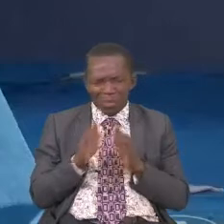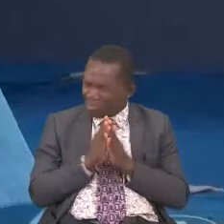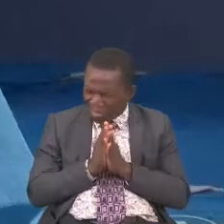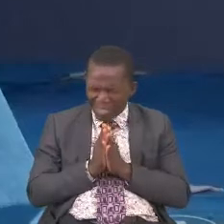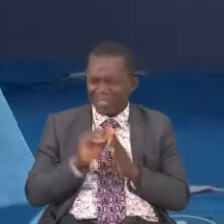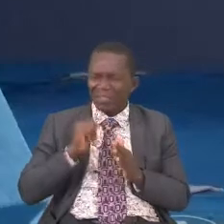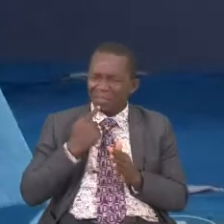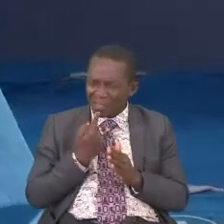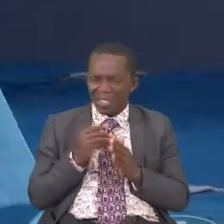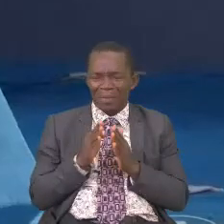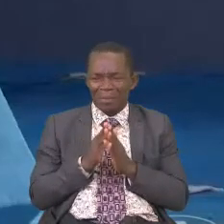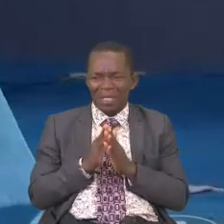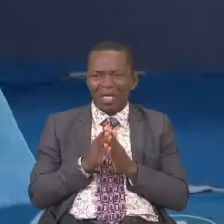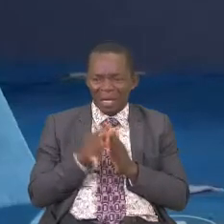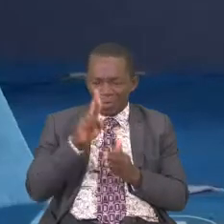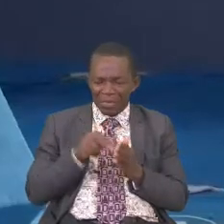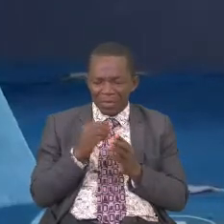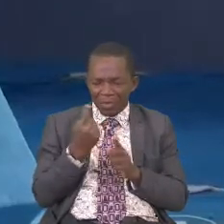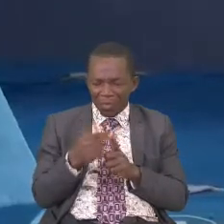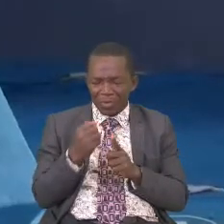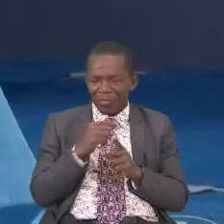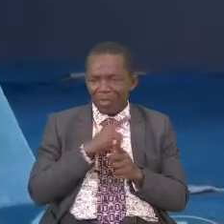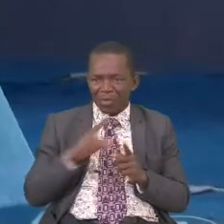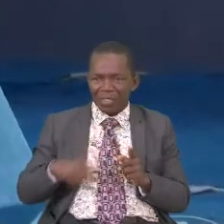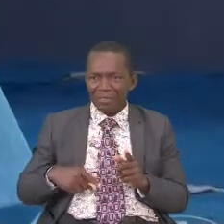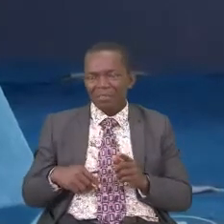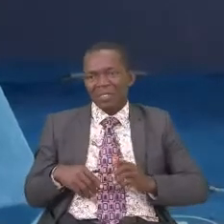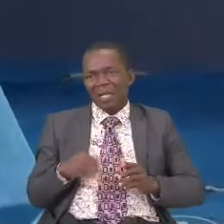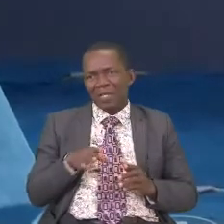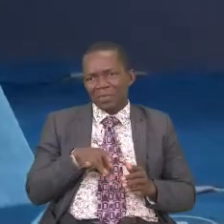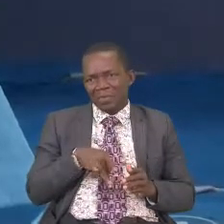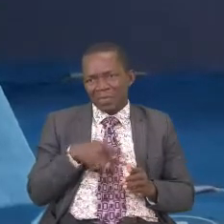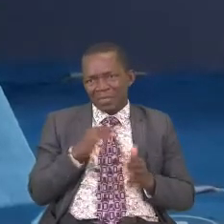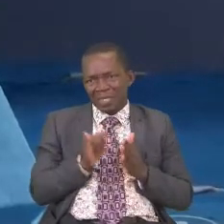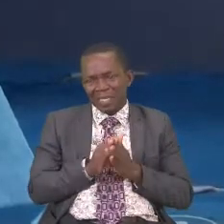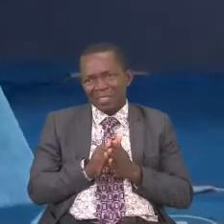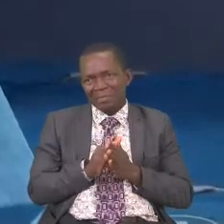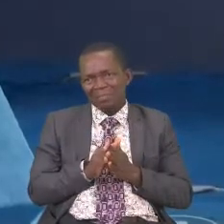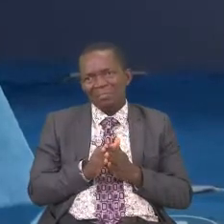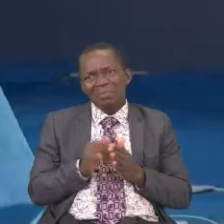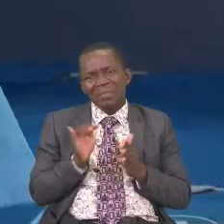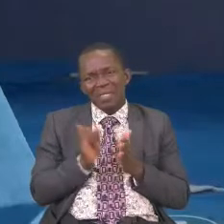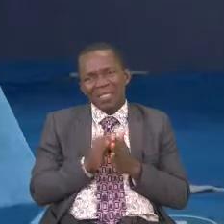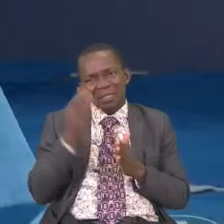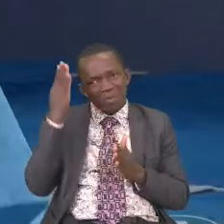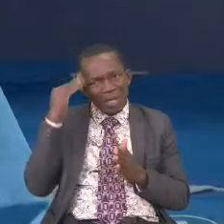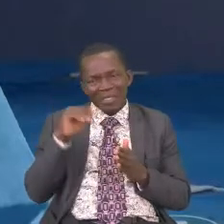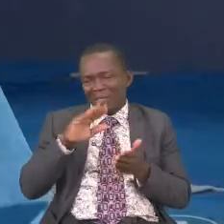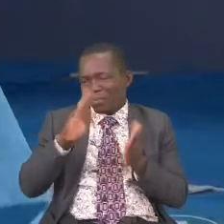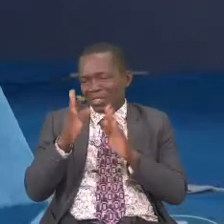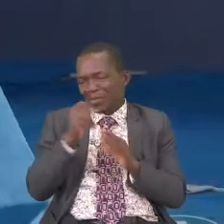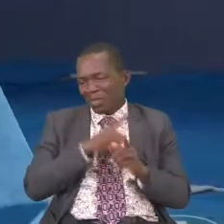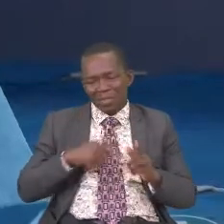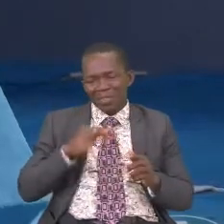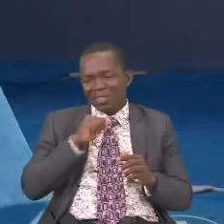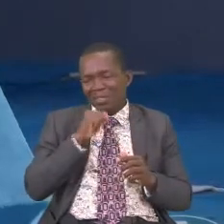And then we allow that as if the extra minutes you didn't have has driven away the presence of